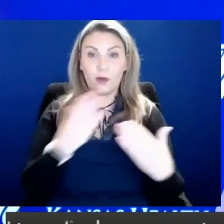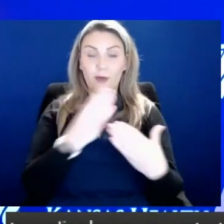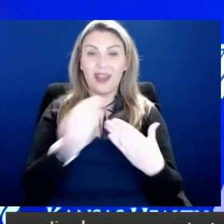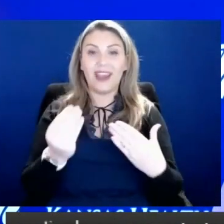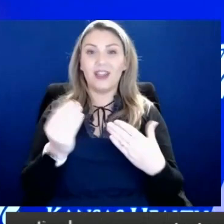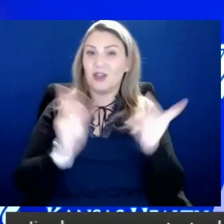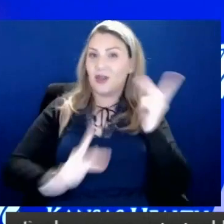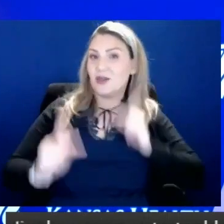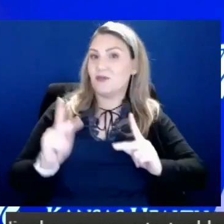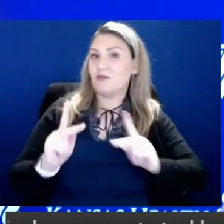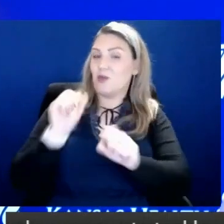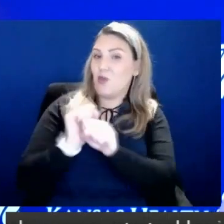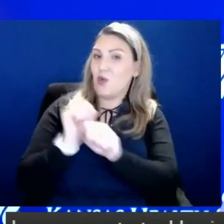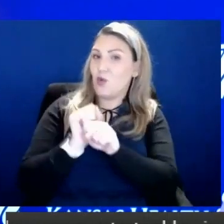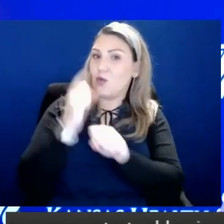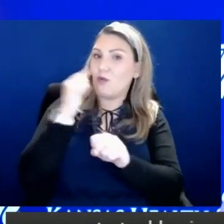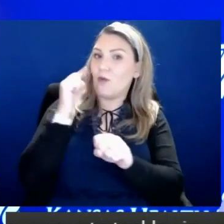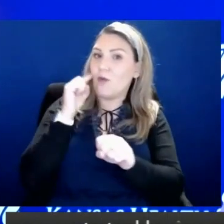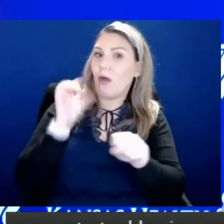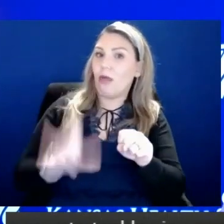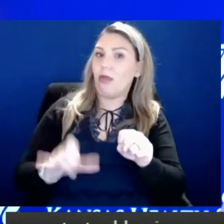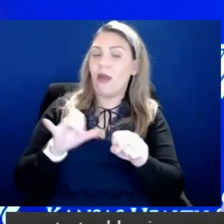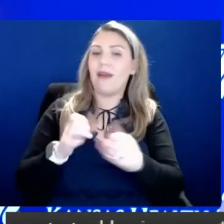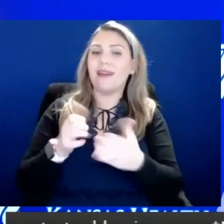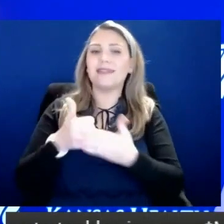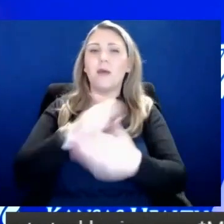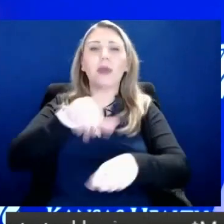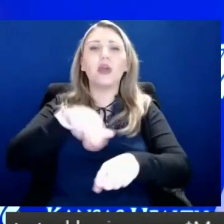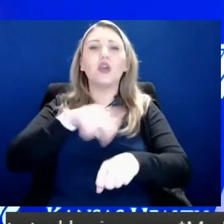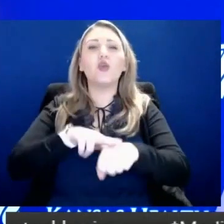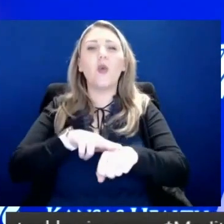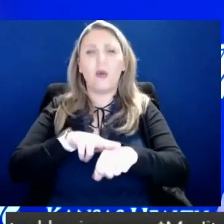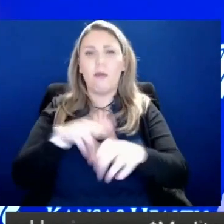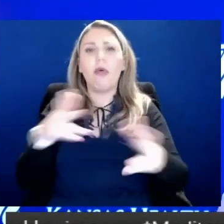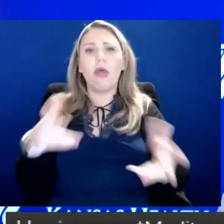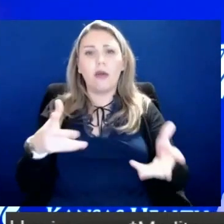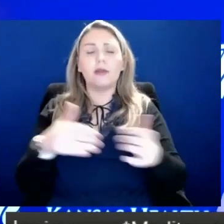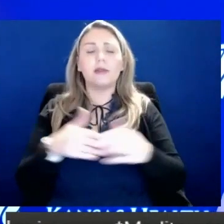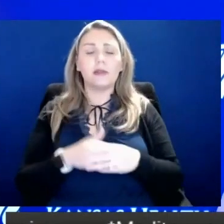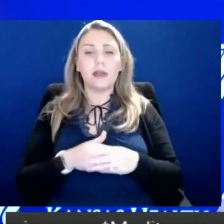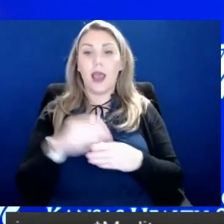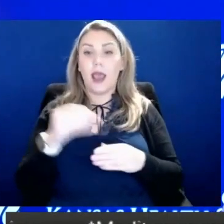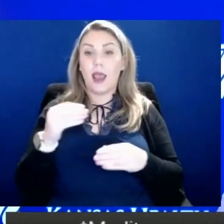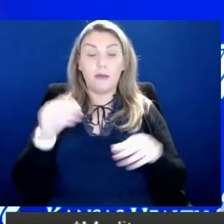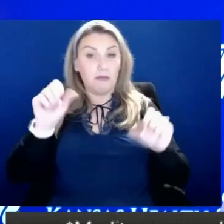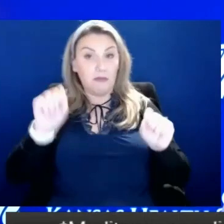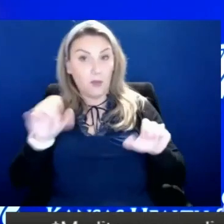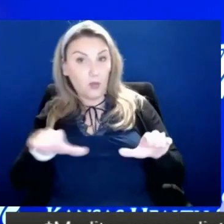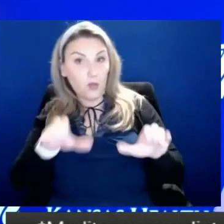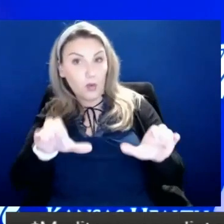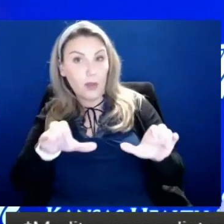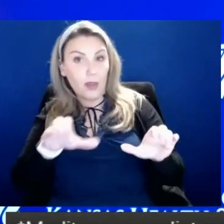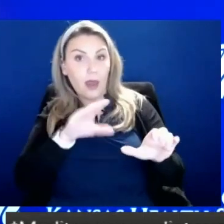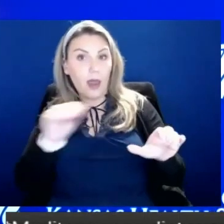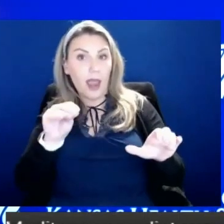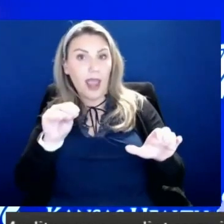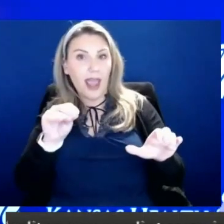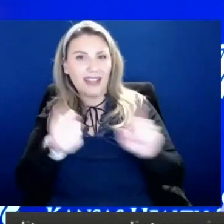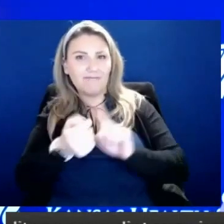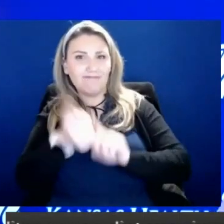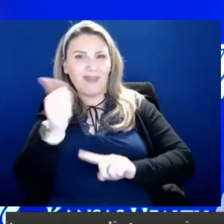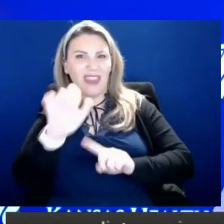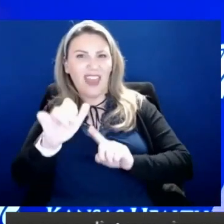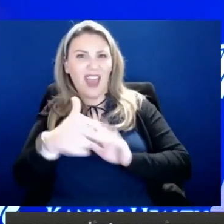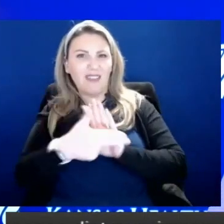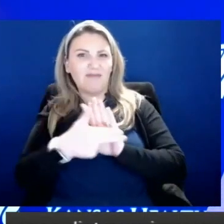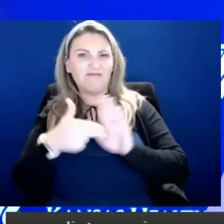this is helping to normalize this. And when you are able to do that and remove that stigma, we can move forward to